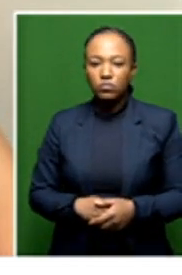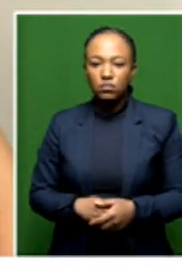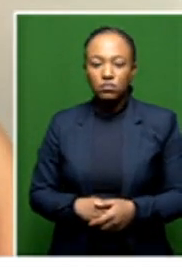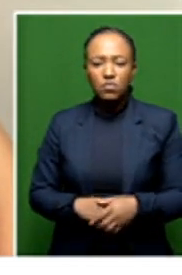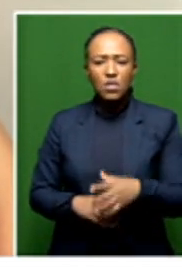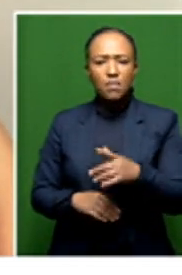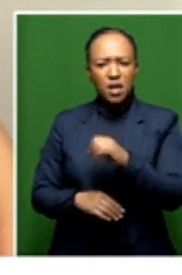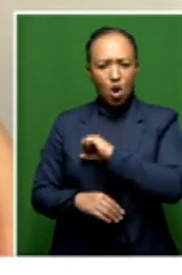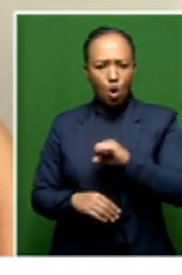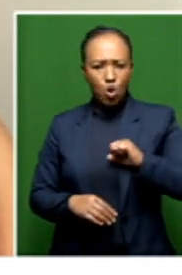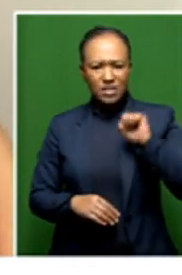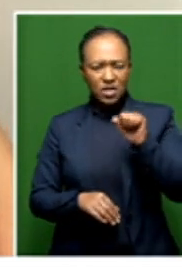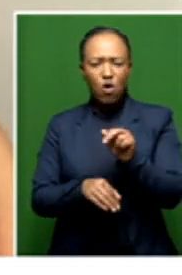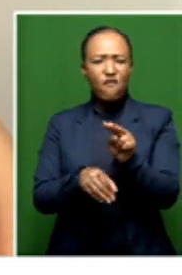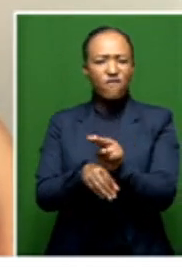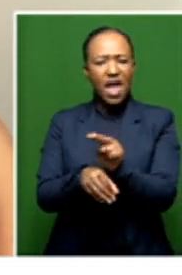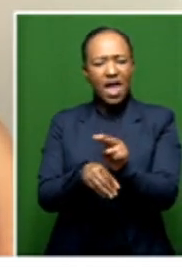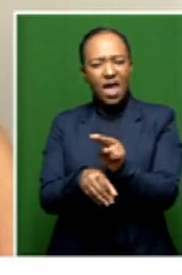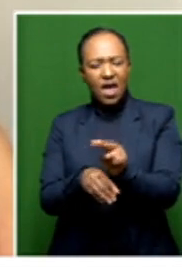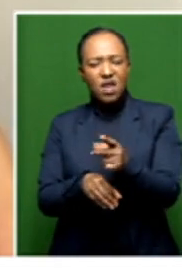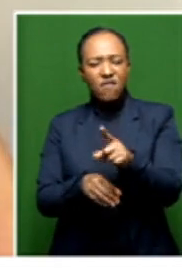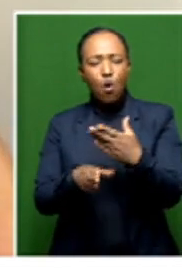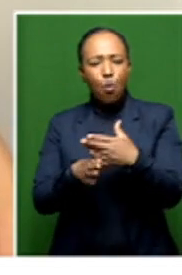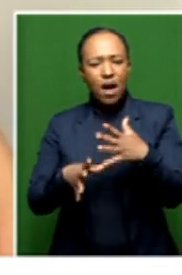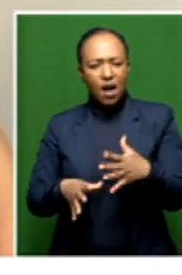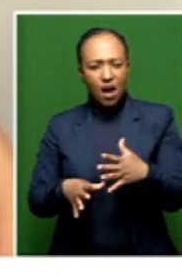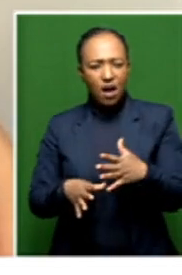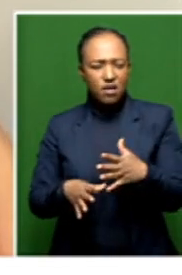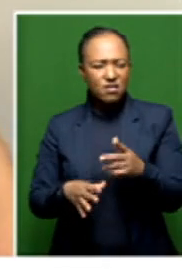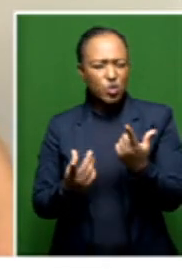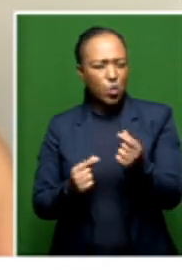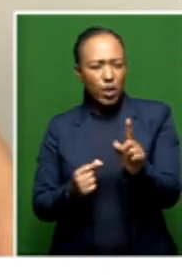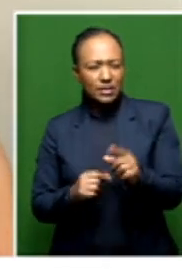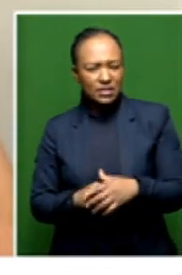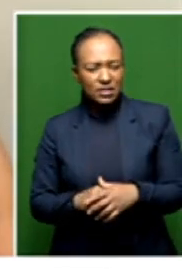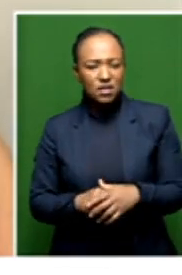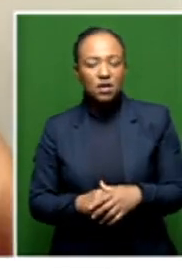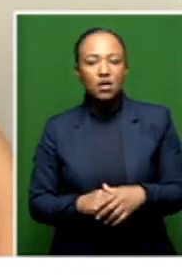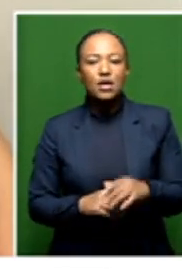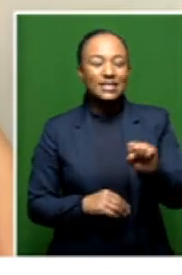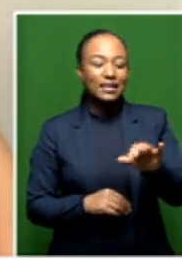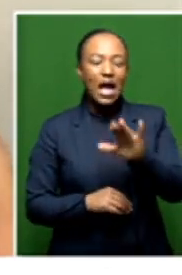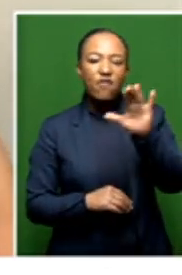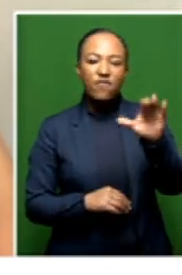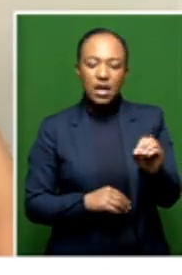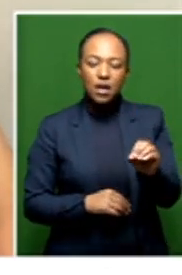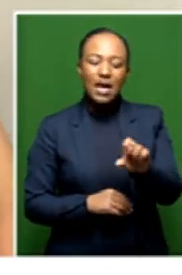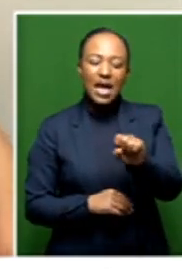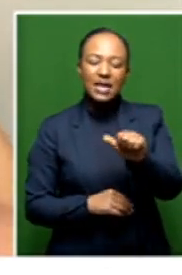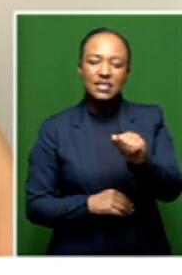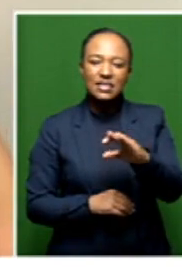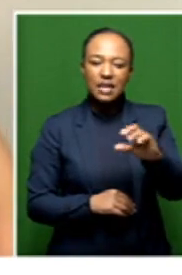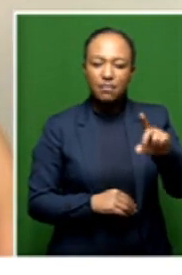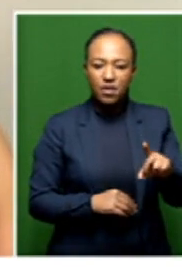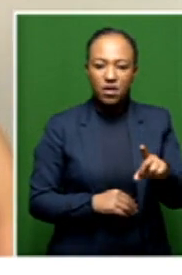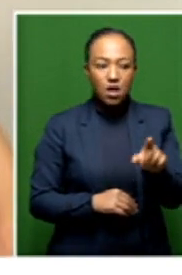not? No, Cosatu, it is not the vanguard. What is the vanguard? The vanguard of the working class is the South African Communist Party. But what is the